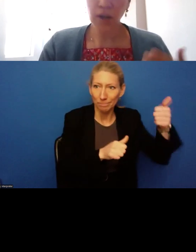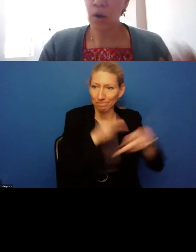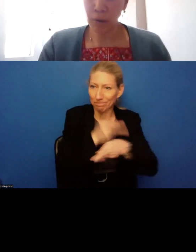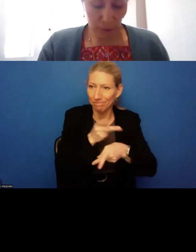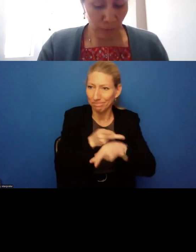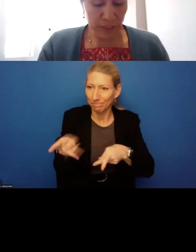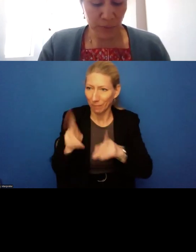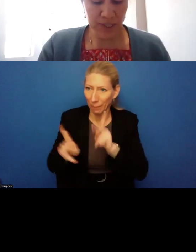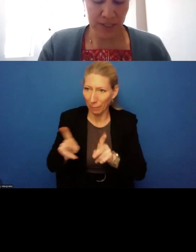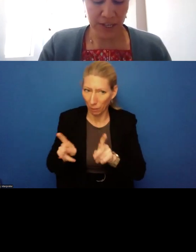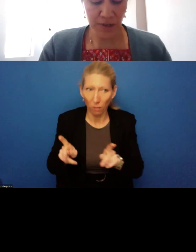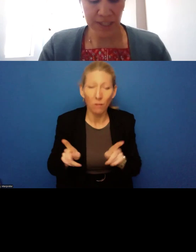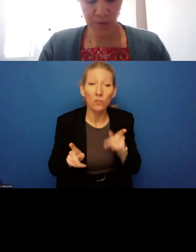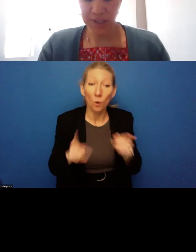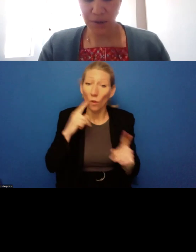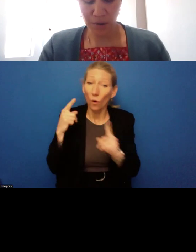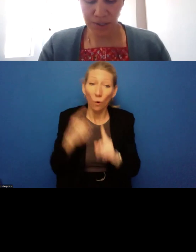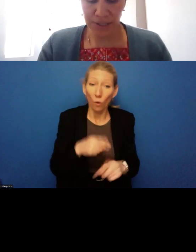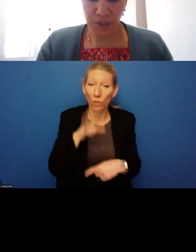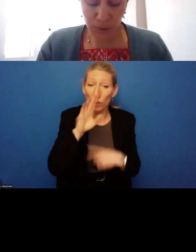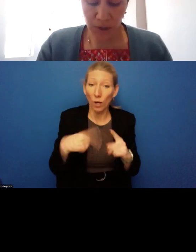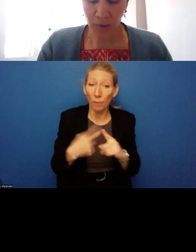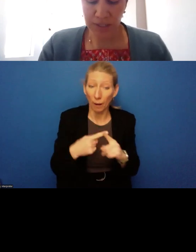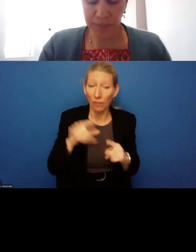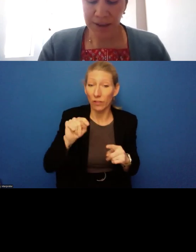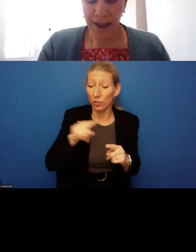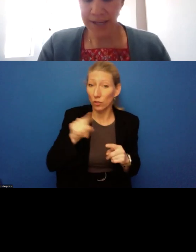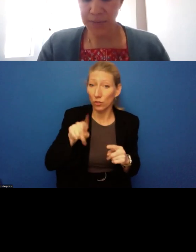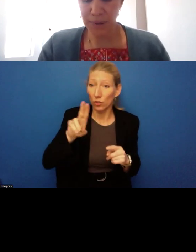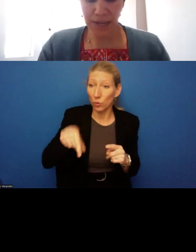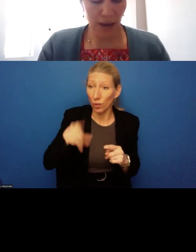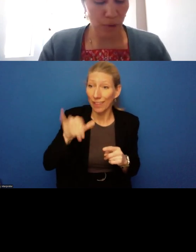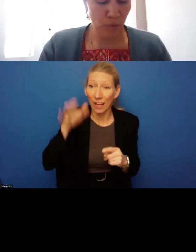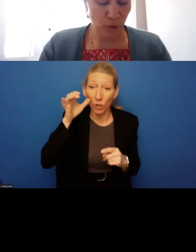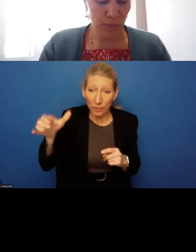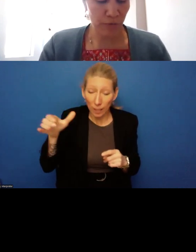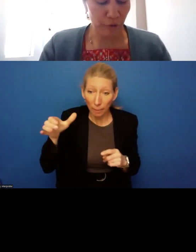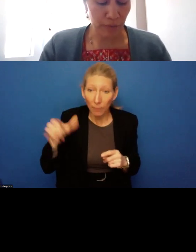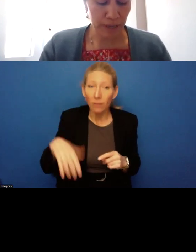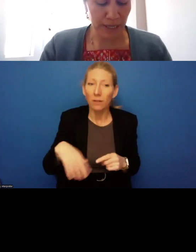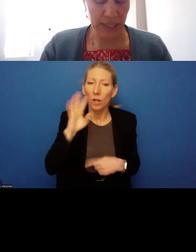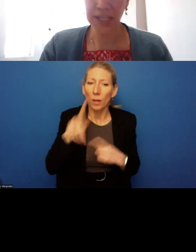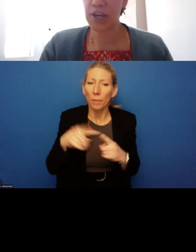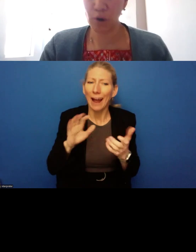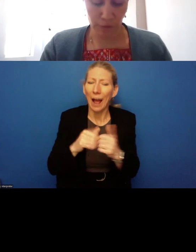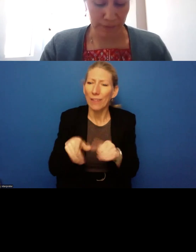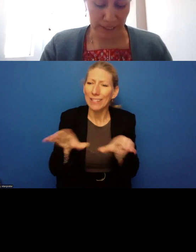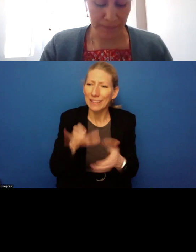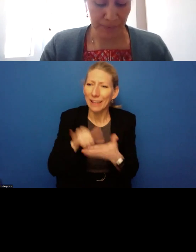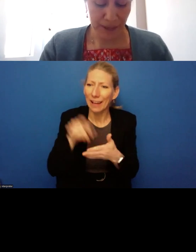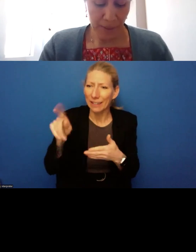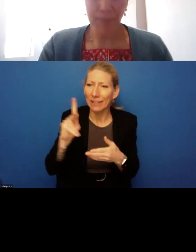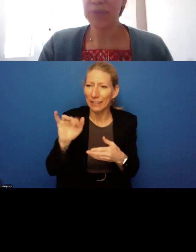Therefore, the goal of this presentation is to discuss the tzuq concept and explain how it was performed in the K'iche